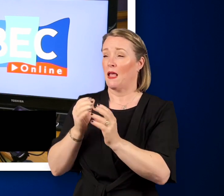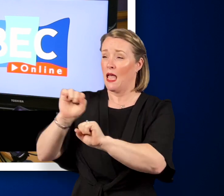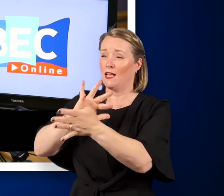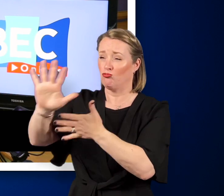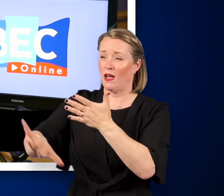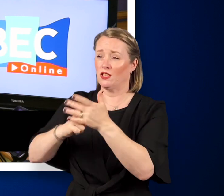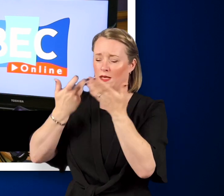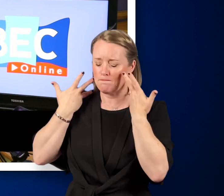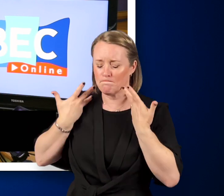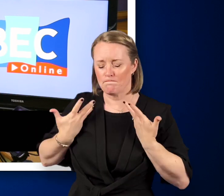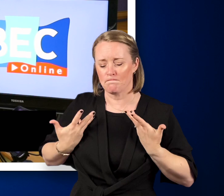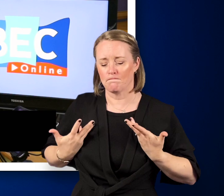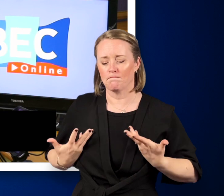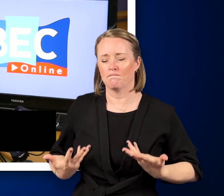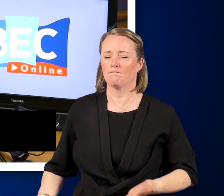dressed in his